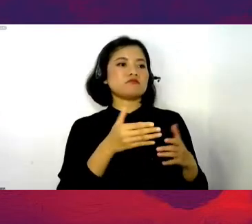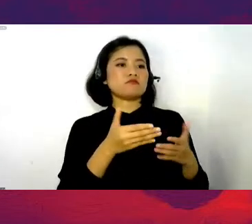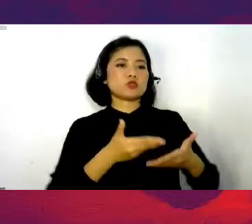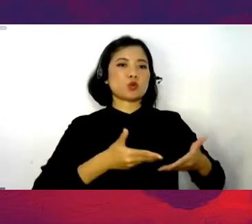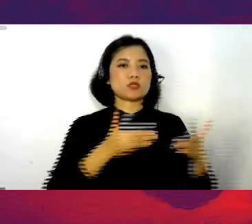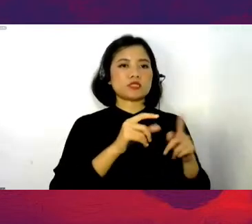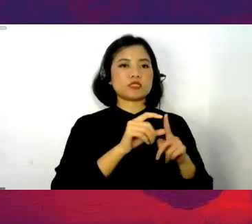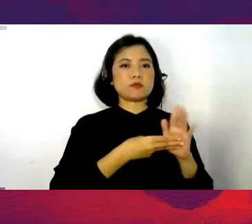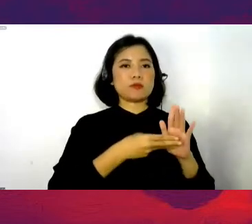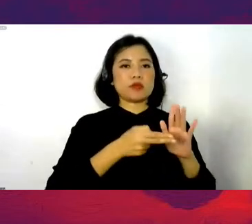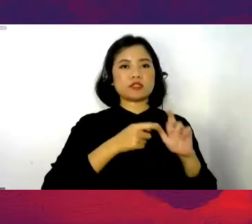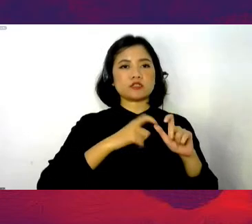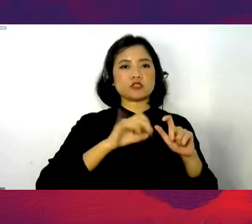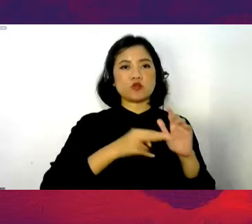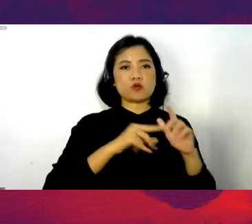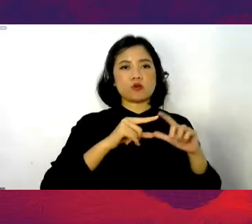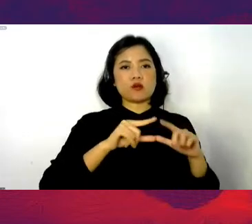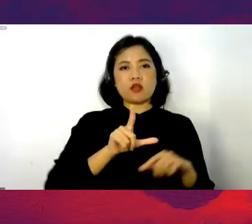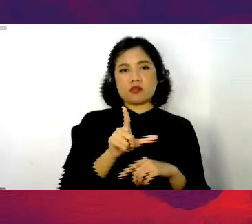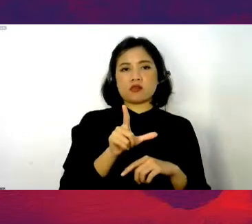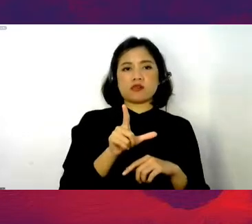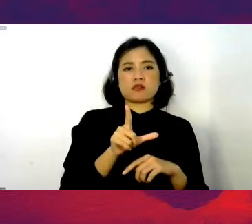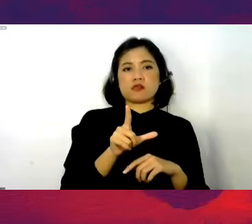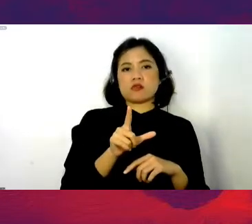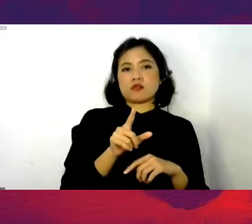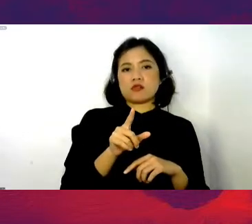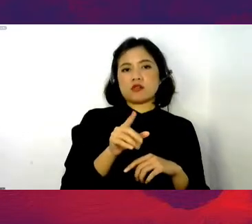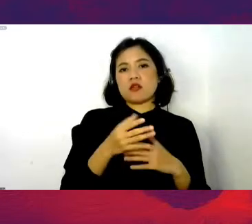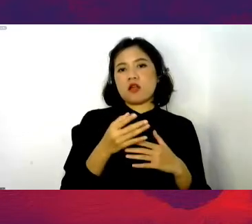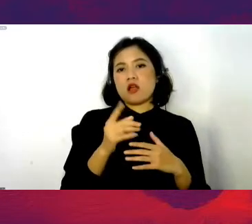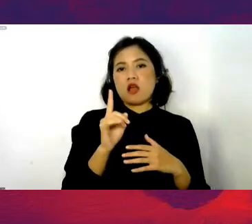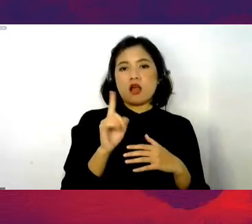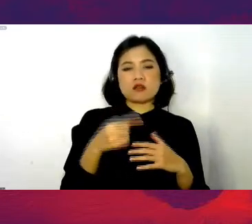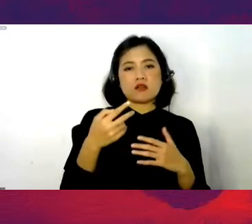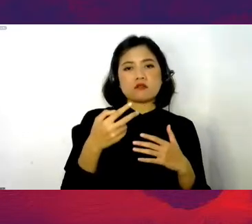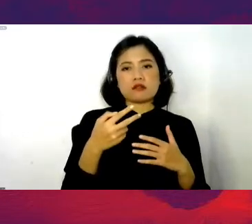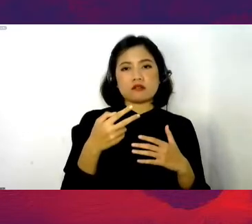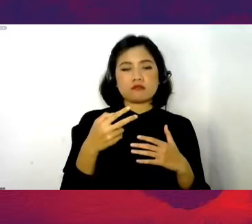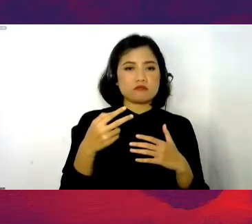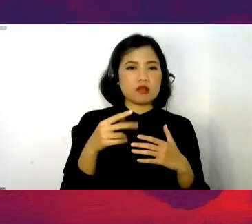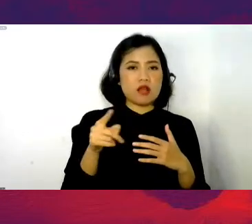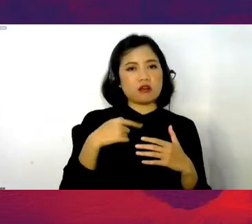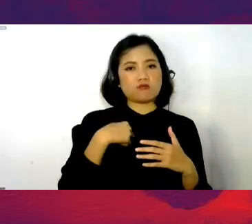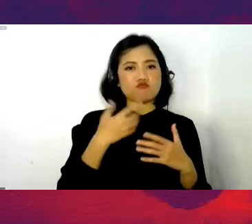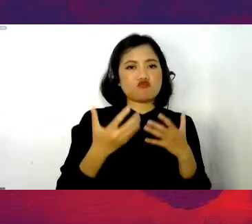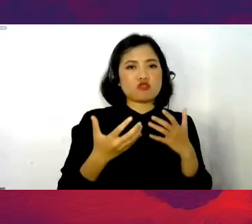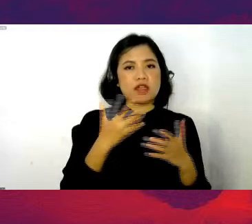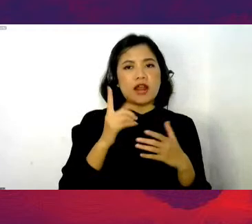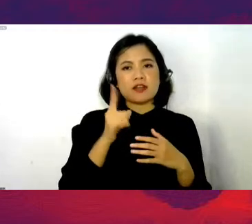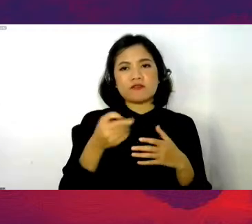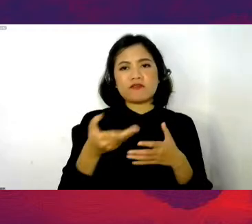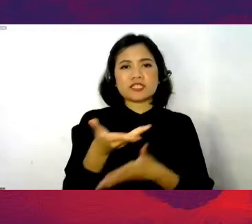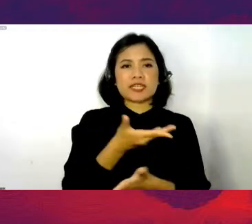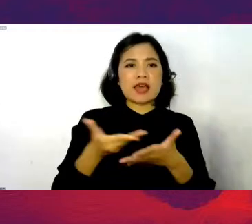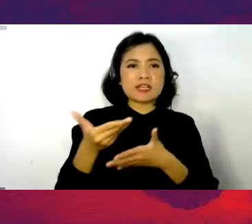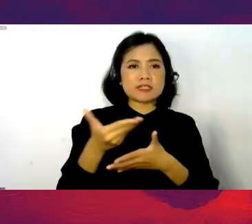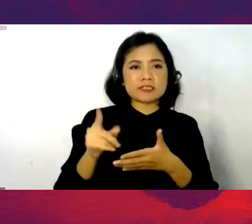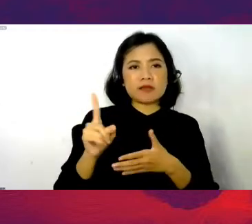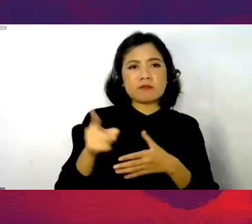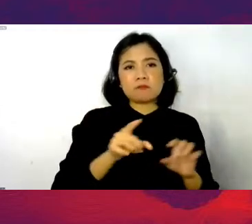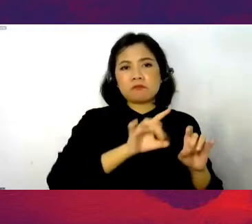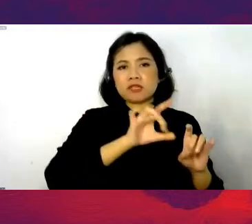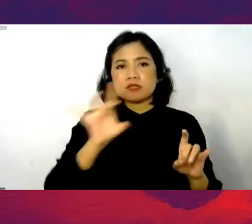especially my former teacher, Professor Tim Foster. He was my teacher during my grade school at Vanderbilt